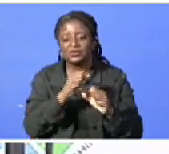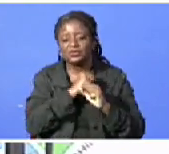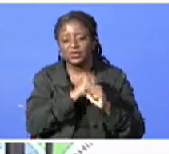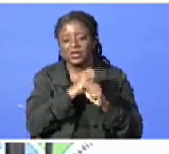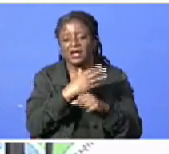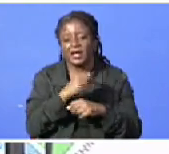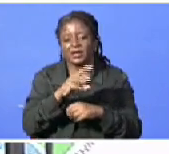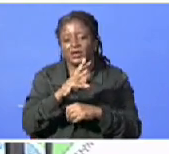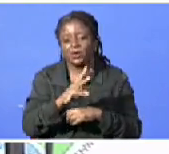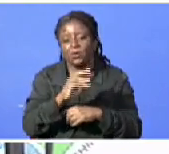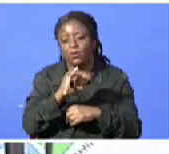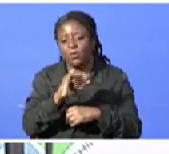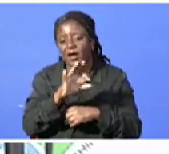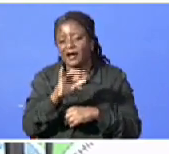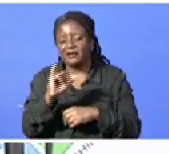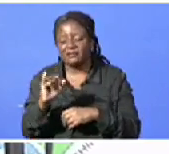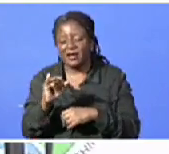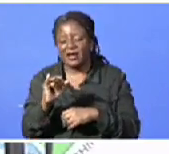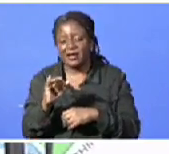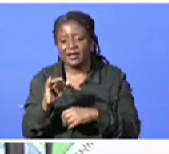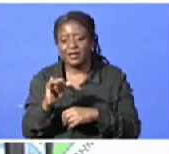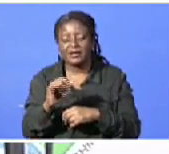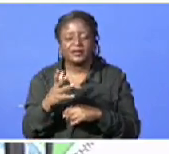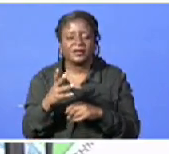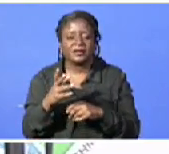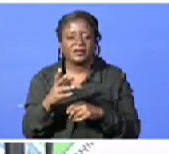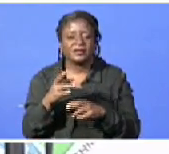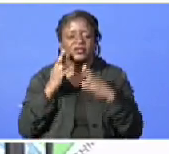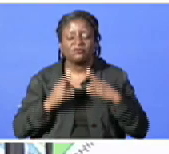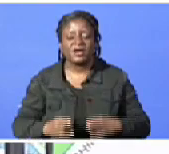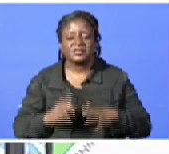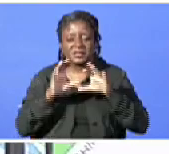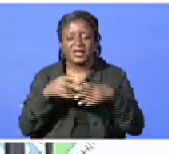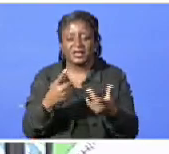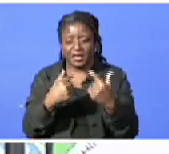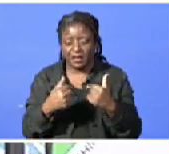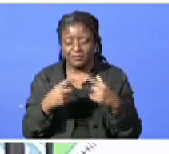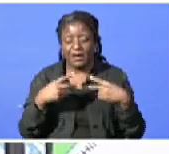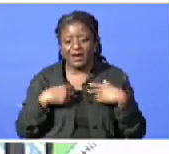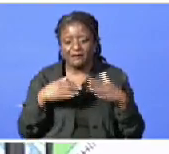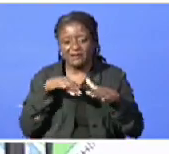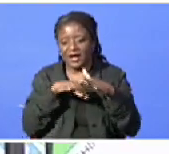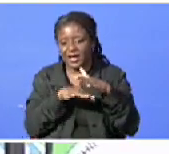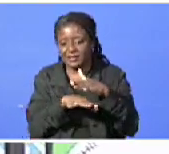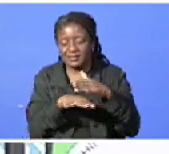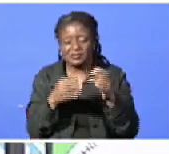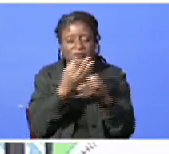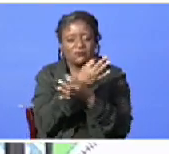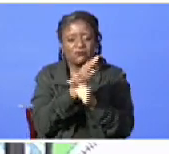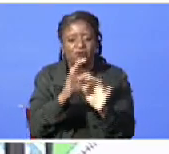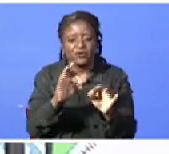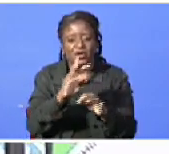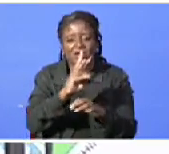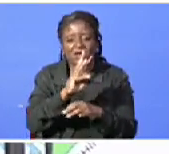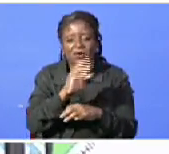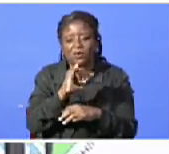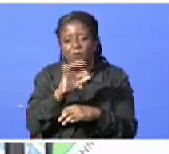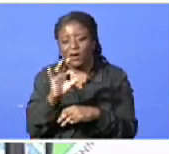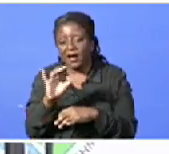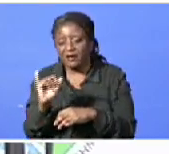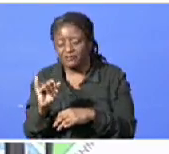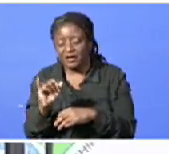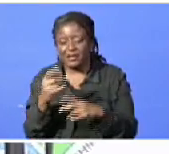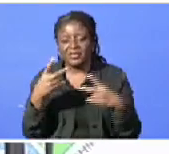Recreation Ground and have access to free Wi-Fi where they can do their homeworks, study,